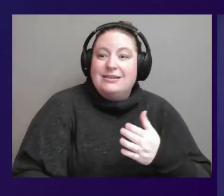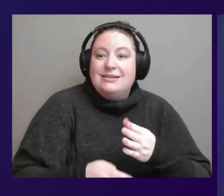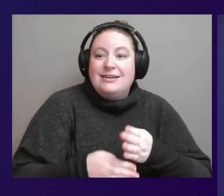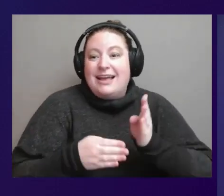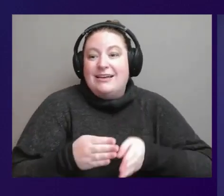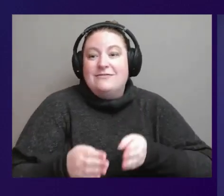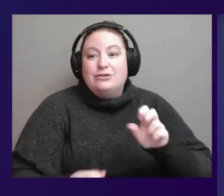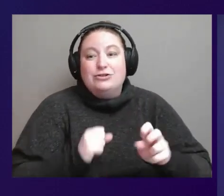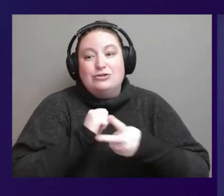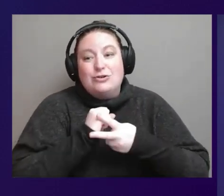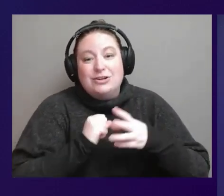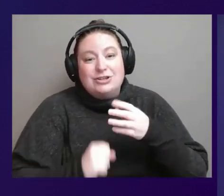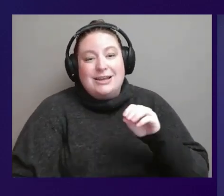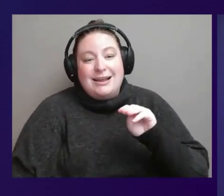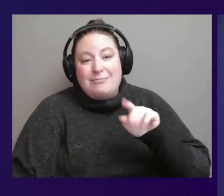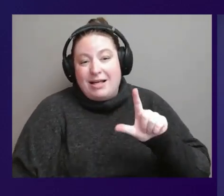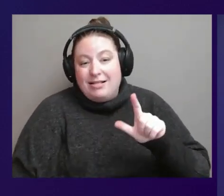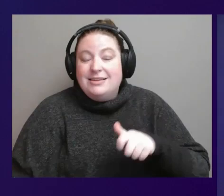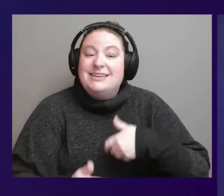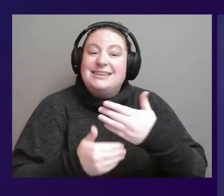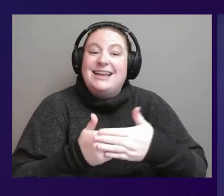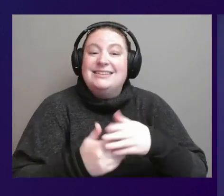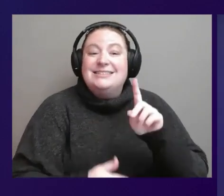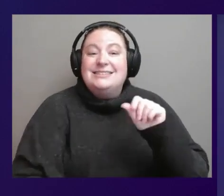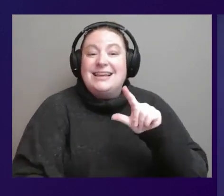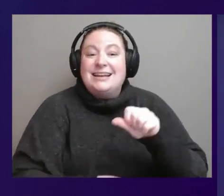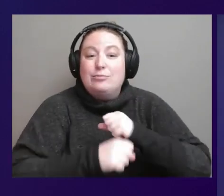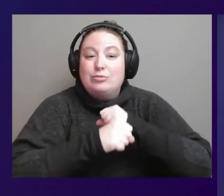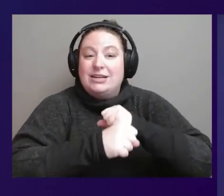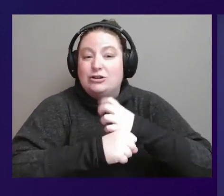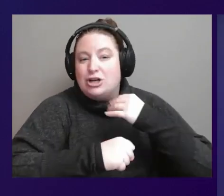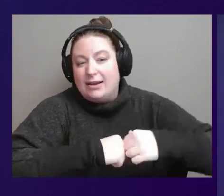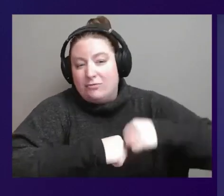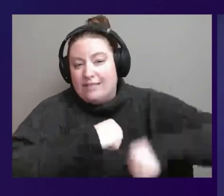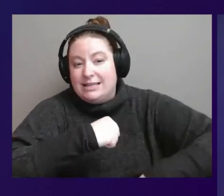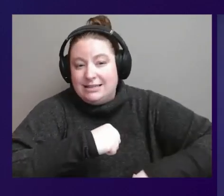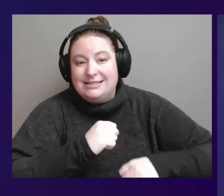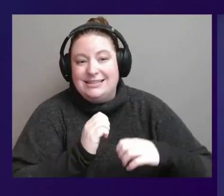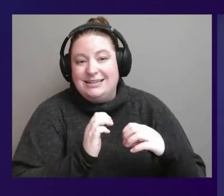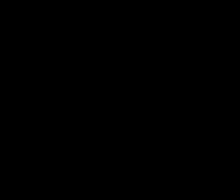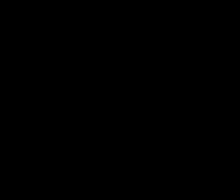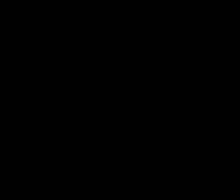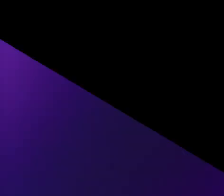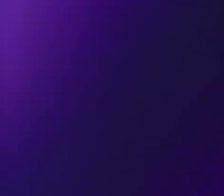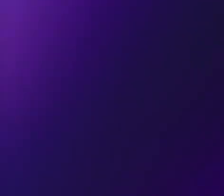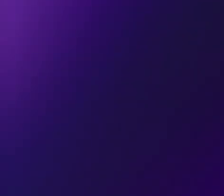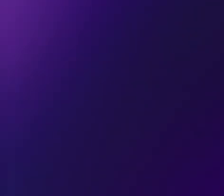day. Up next, we'll kick off the data protection and resiliency segment. Stay tuned.